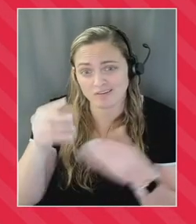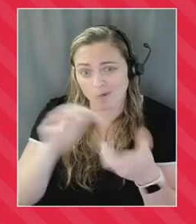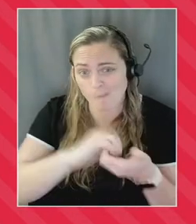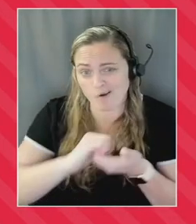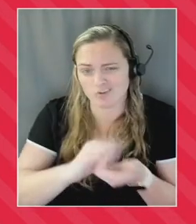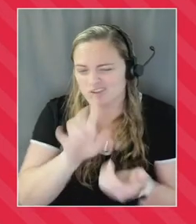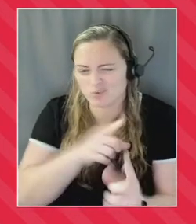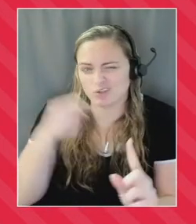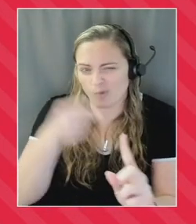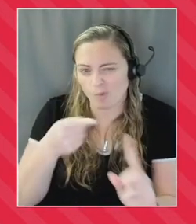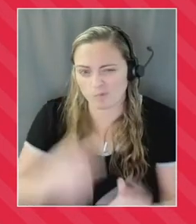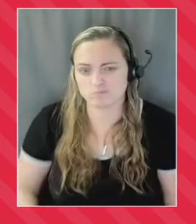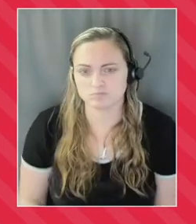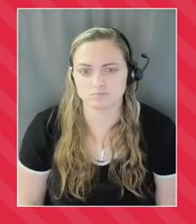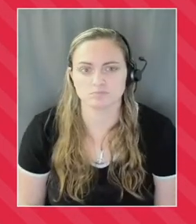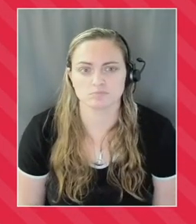us.